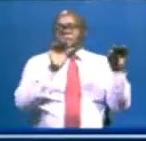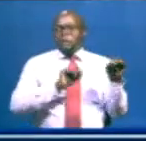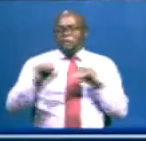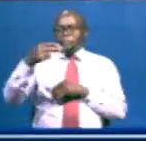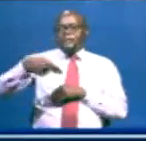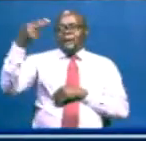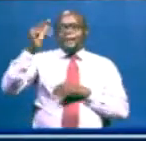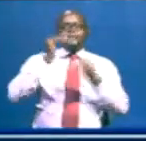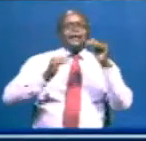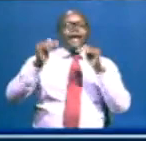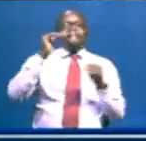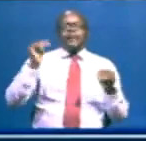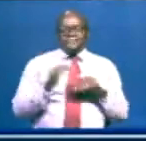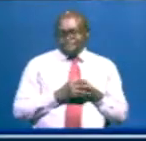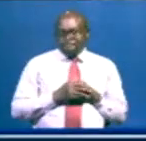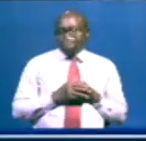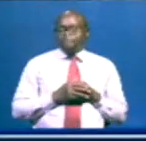heaven.